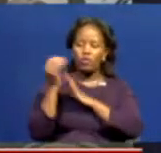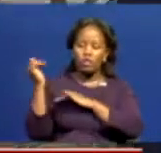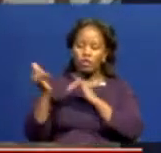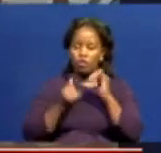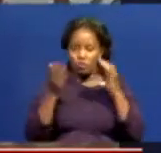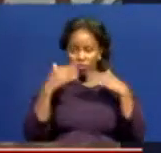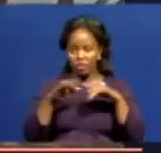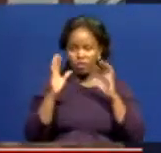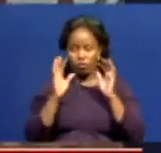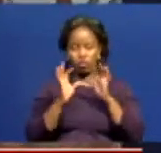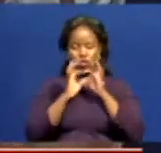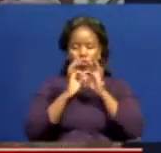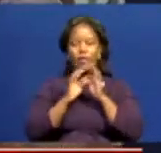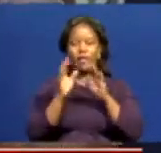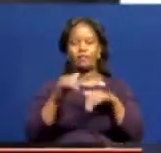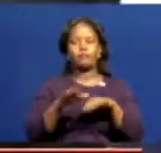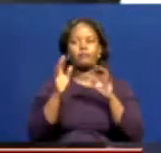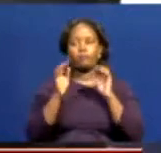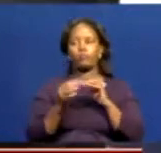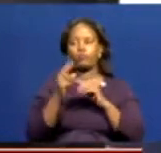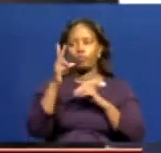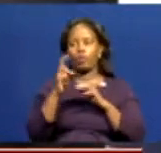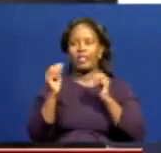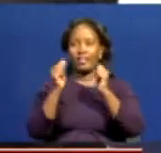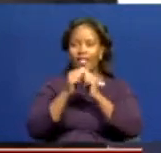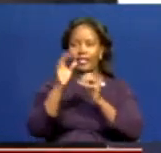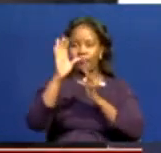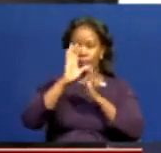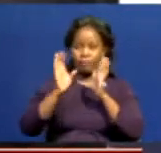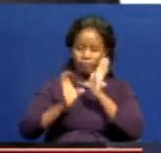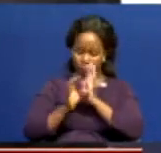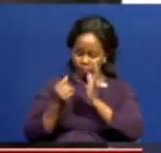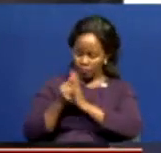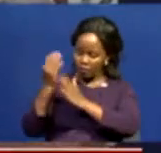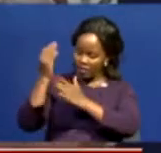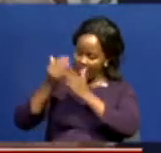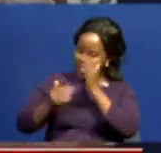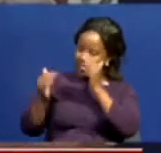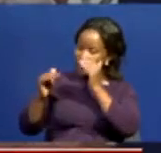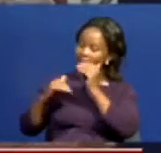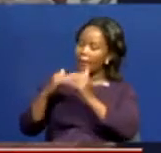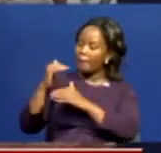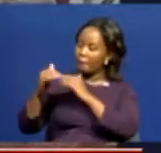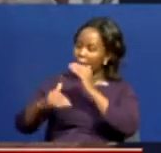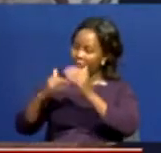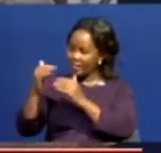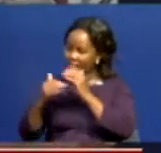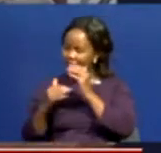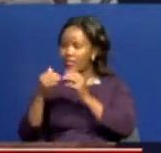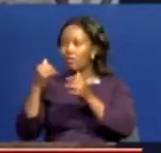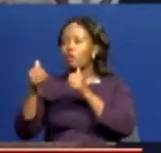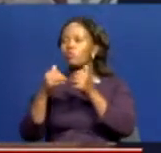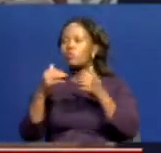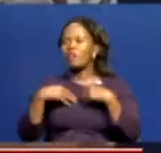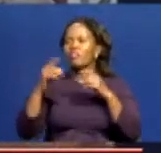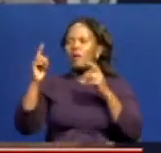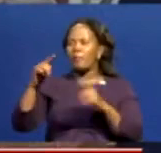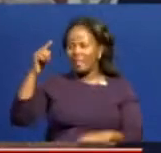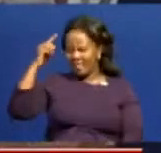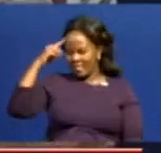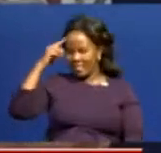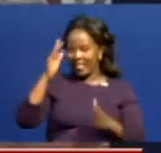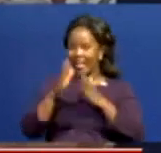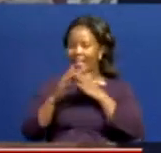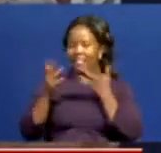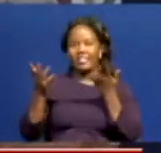the 2010 Constitution. Some of the processes that we have to go through is to think and see the older security